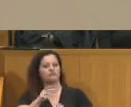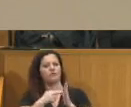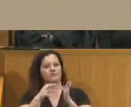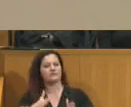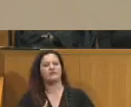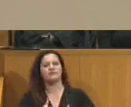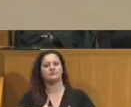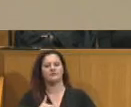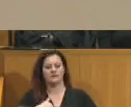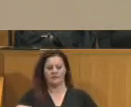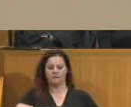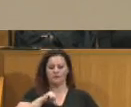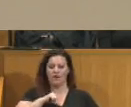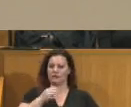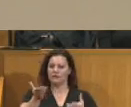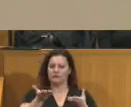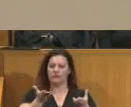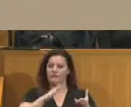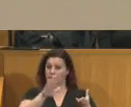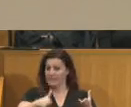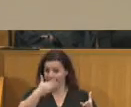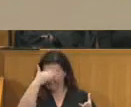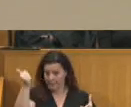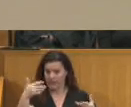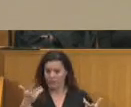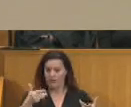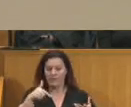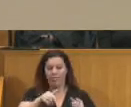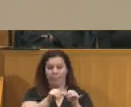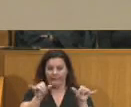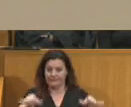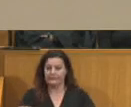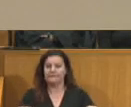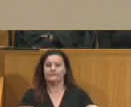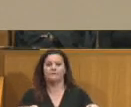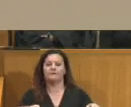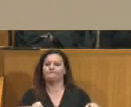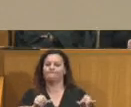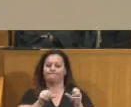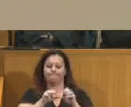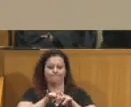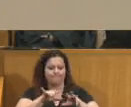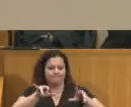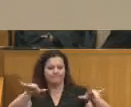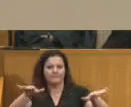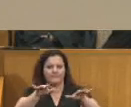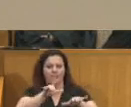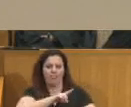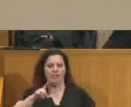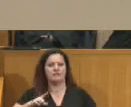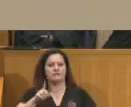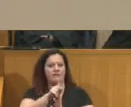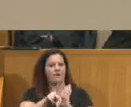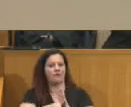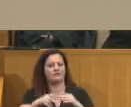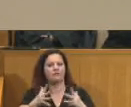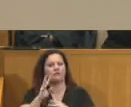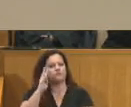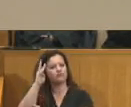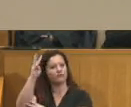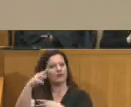following: 9 job fairs, starting with the Charlotte Douglas International Airport, the Charlotte Premium Outlets, and this year, my first